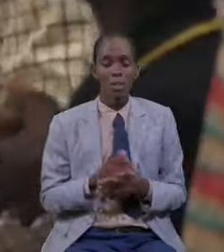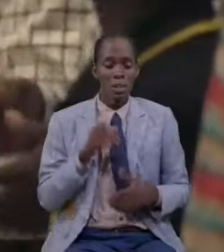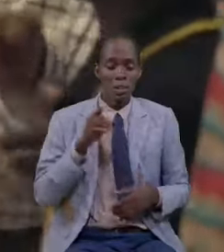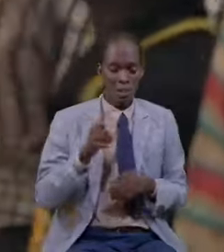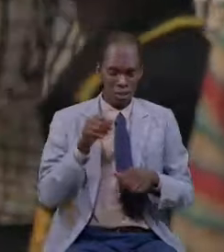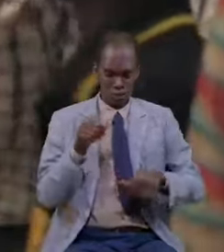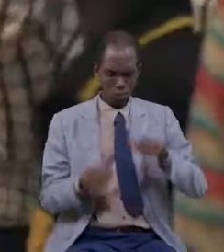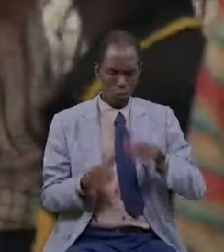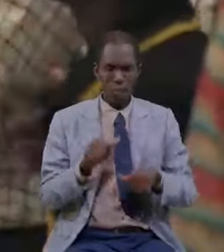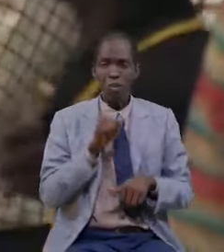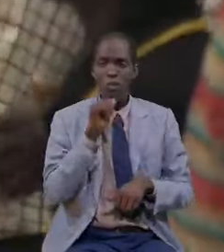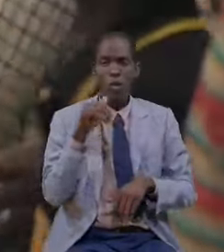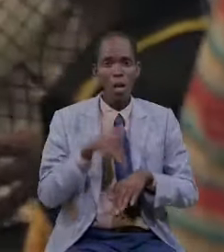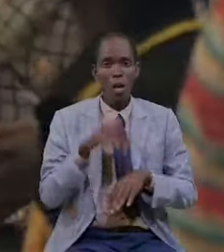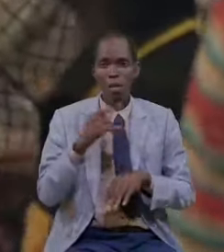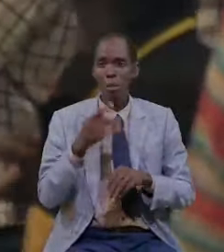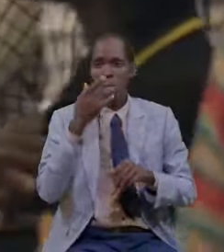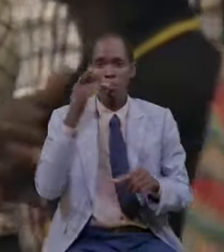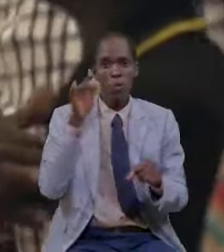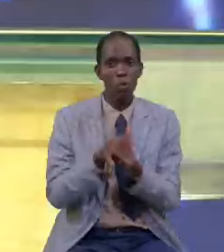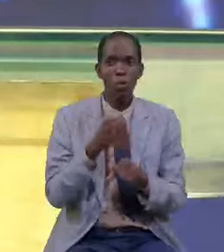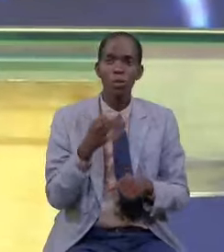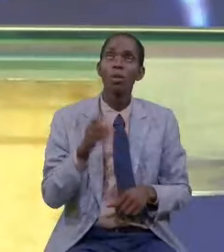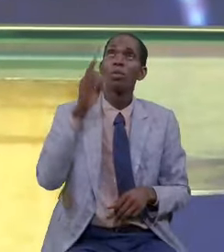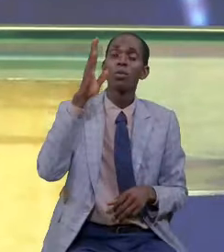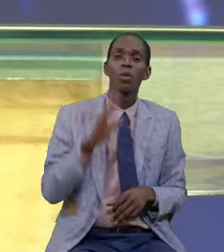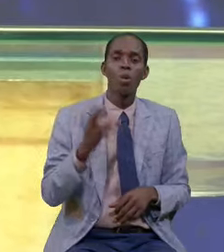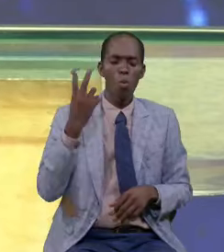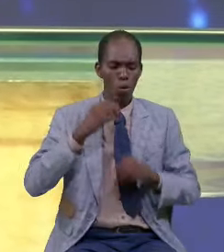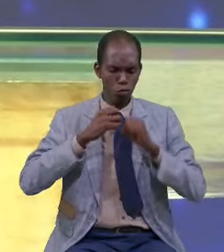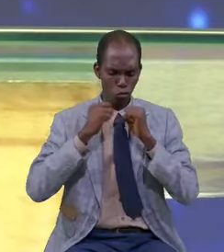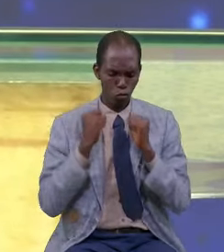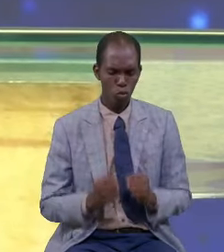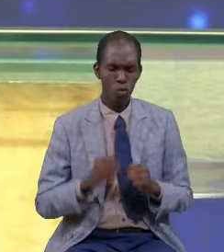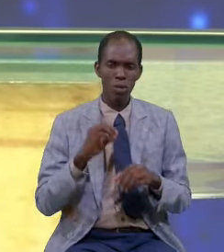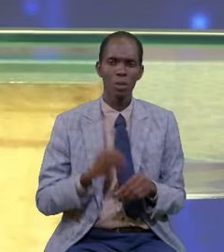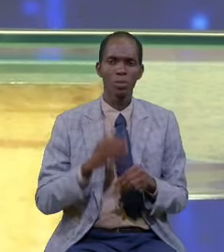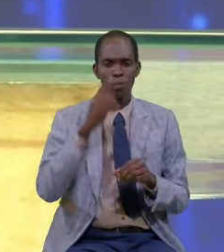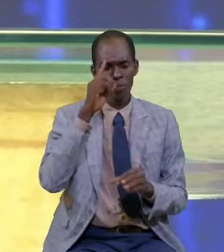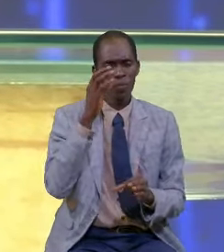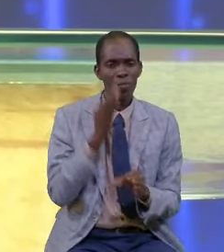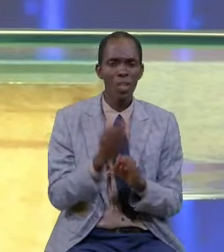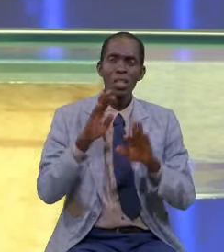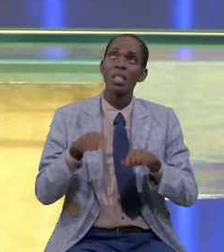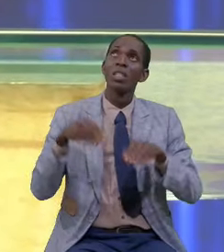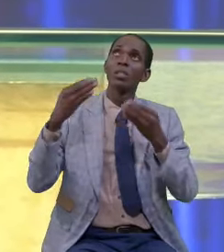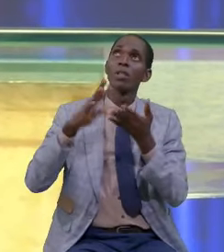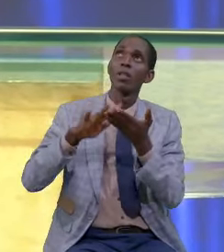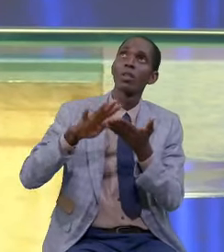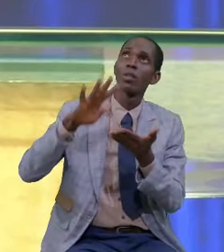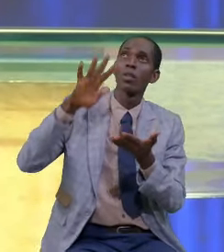He was strong in faith. giving glory to God.